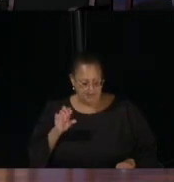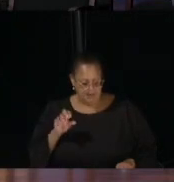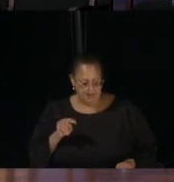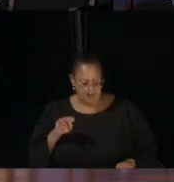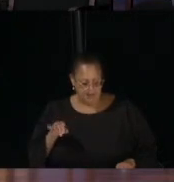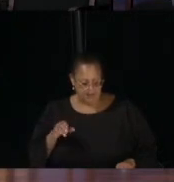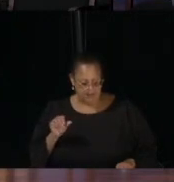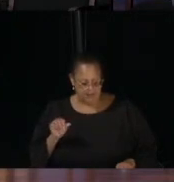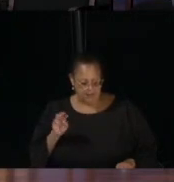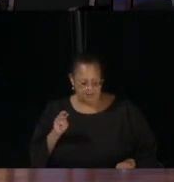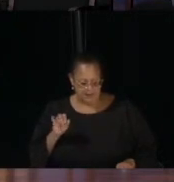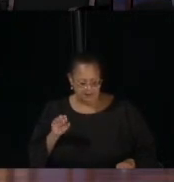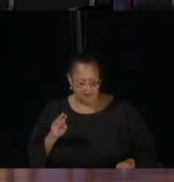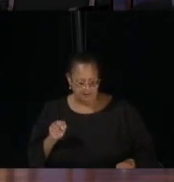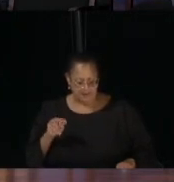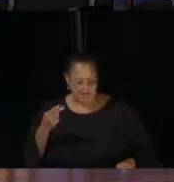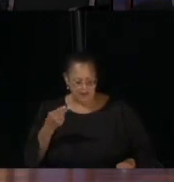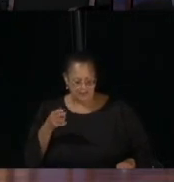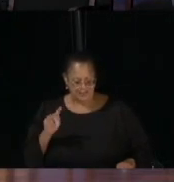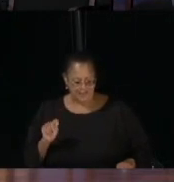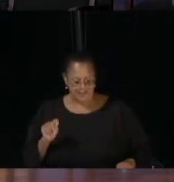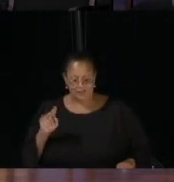Benjamin Harrison Townsend Burton.